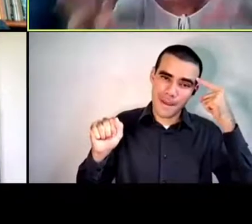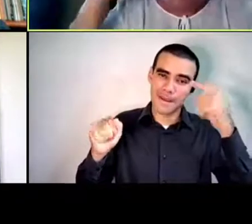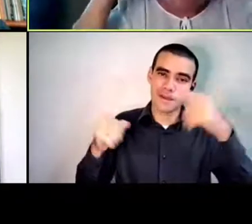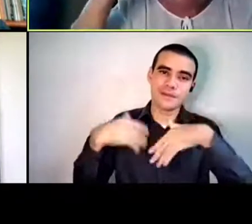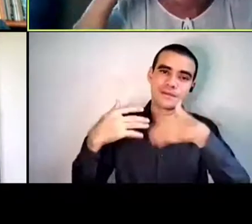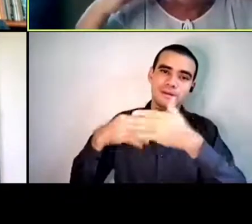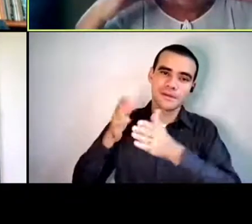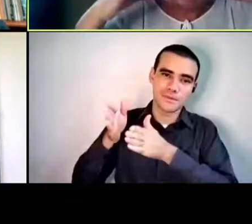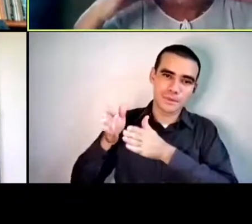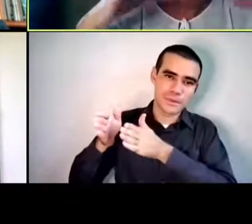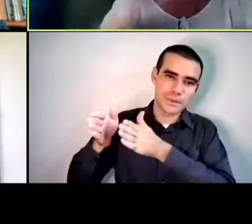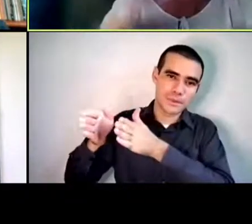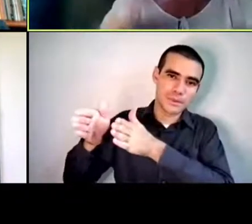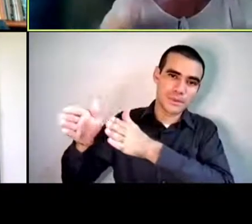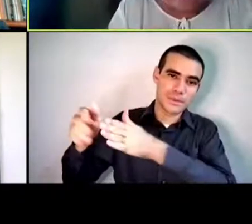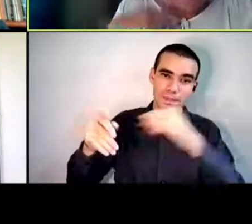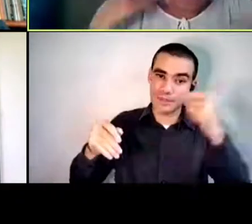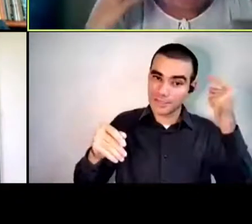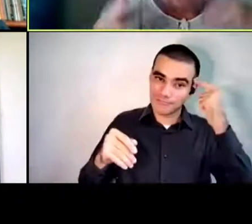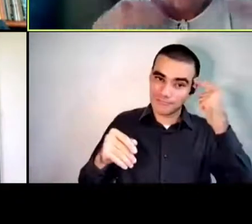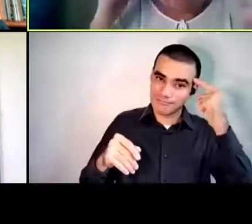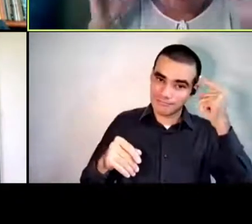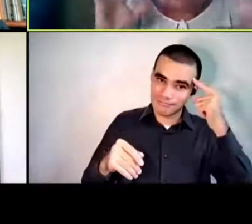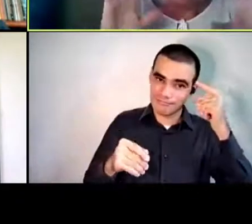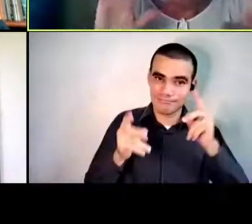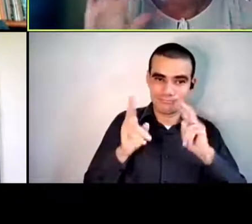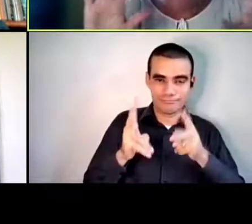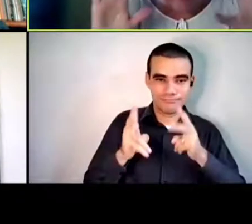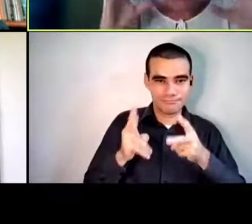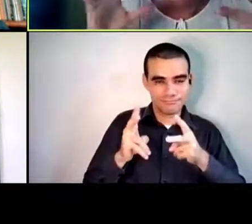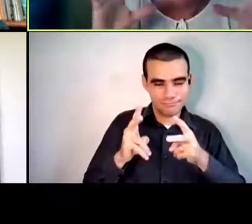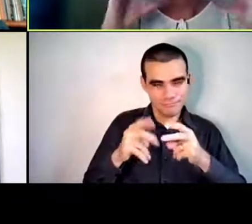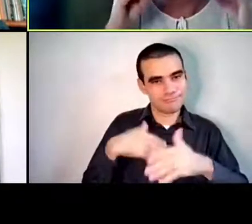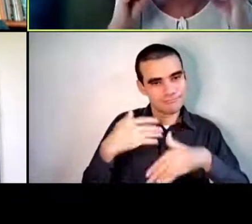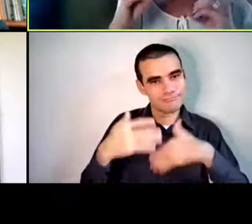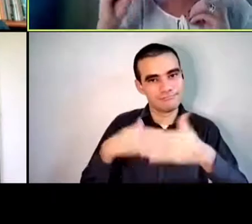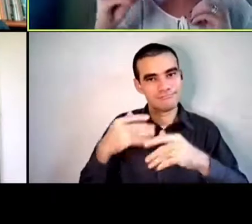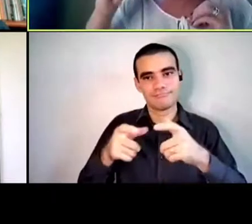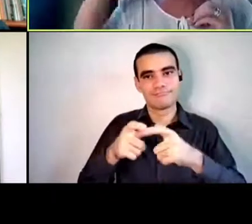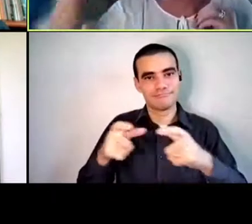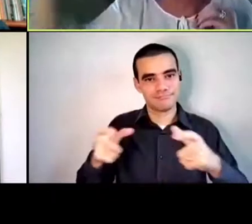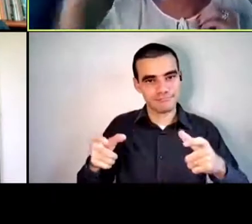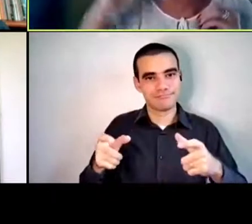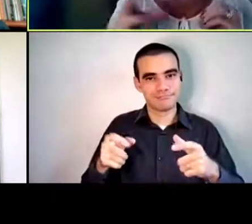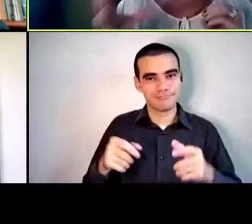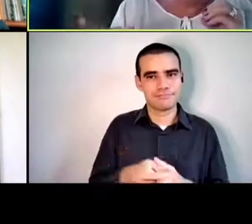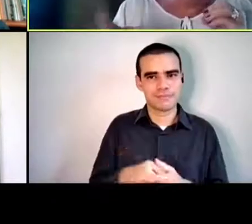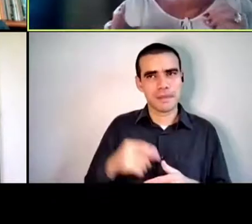intelligence is thought of first and became a perfect pattern. So